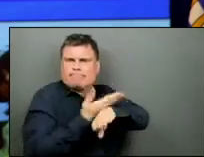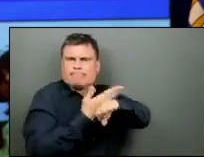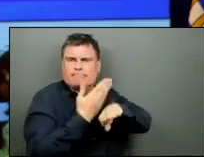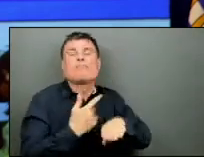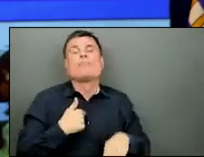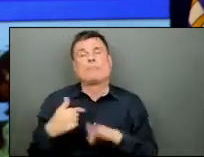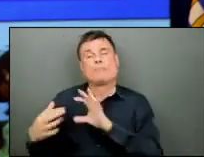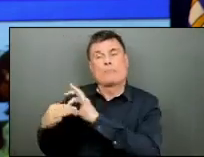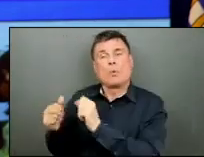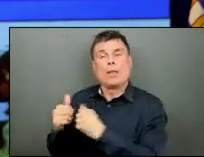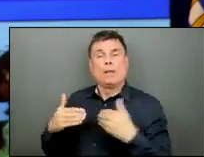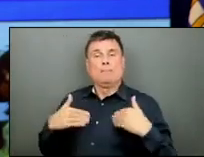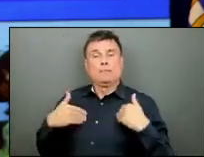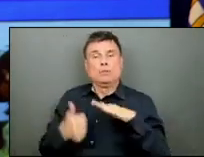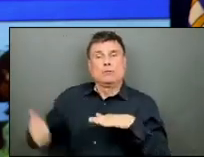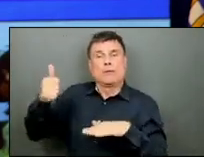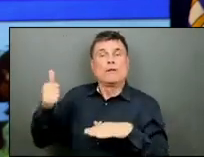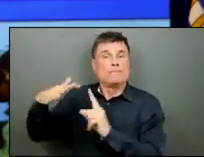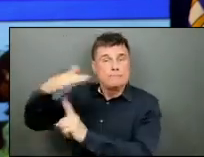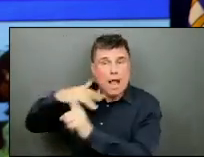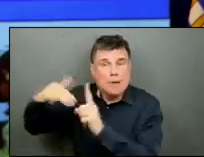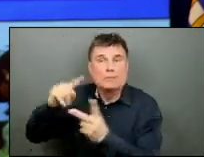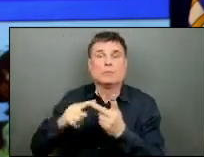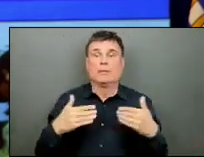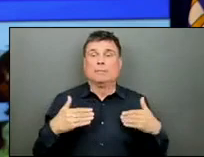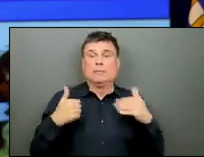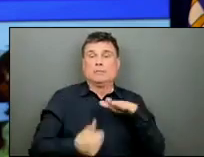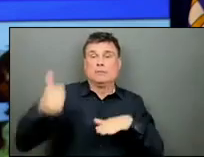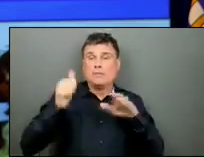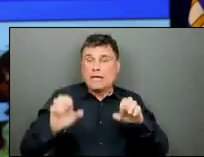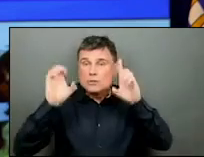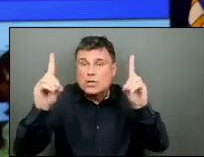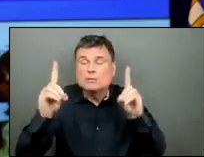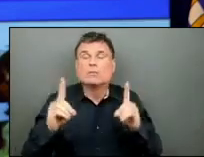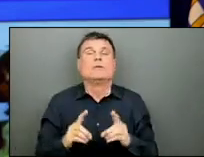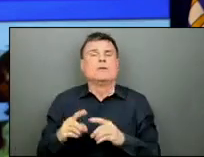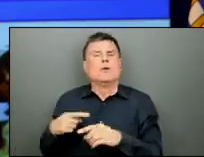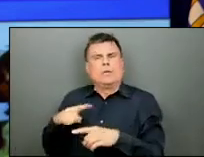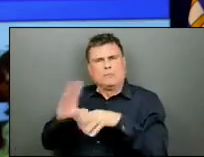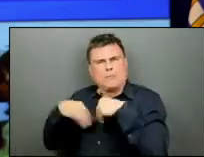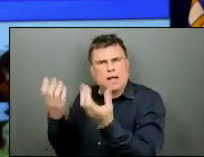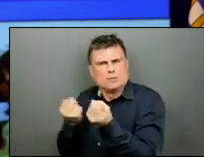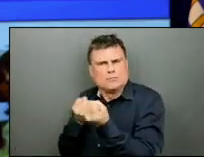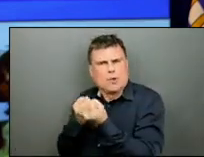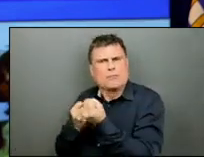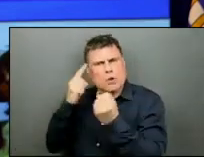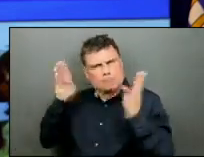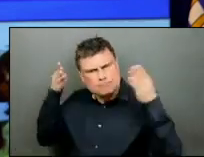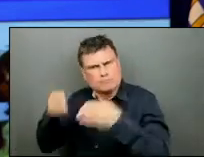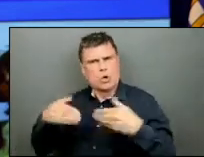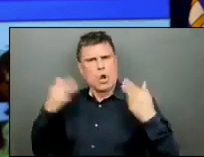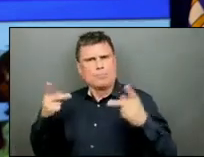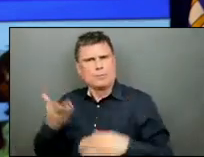Flinro, Environment, and Advanced Education, we will ensure that we're providing support to our youth, helping them get a broad range